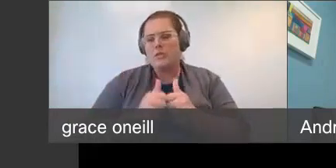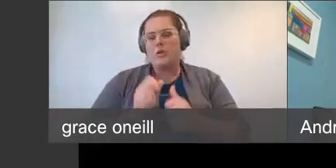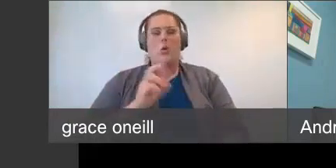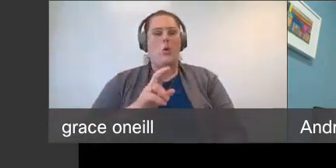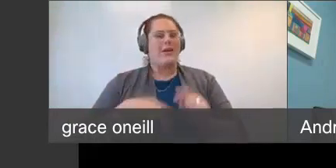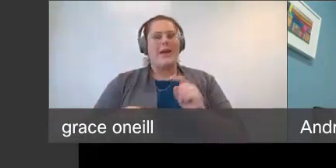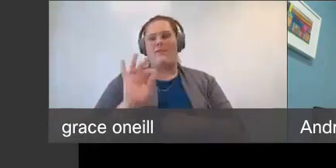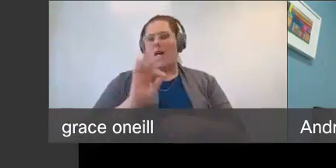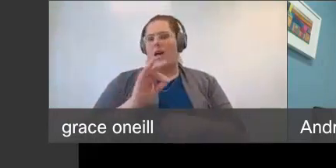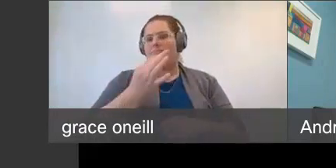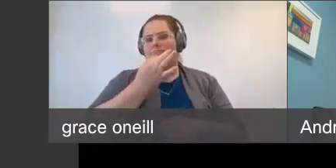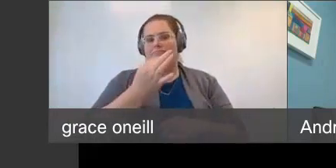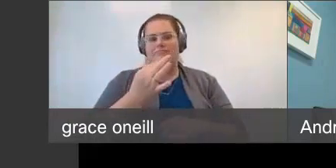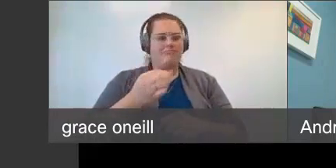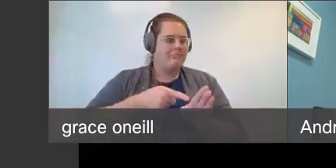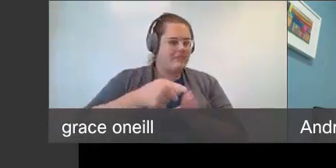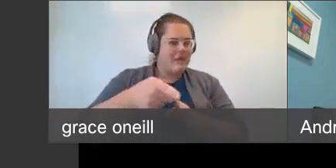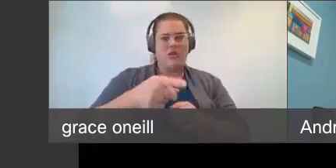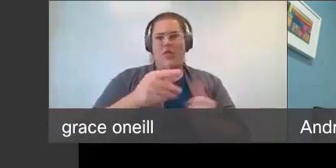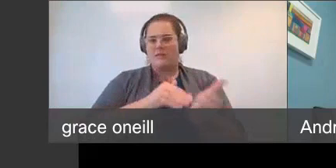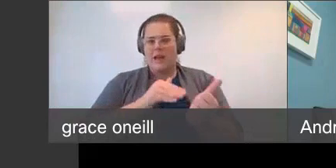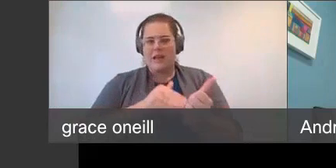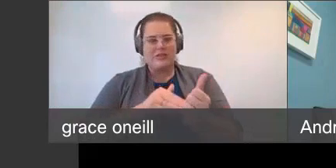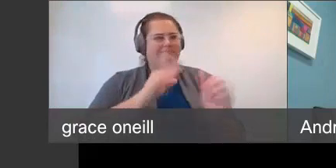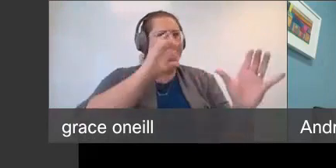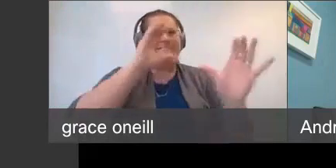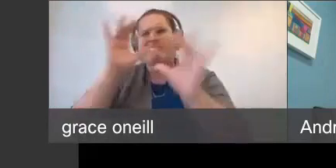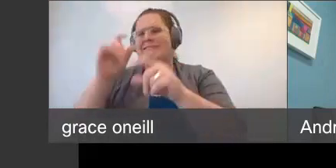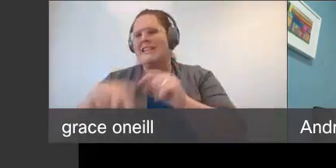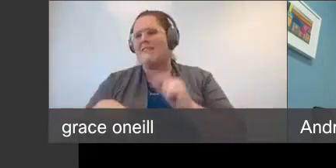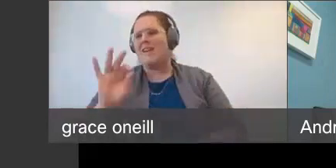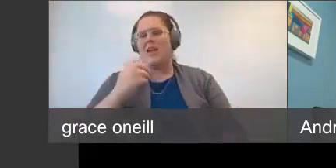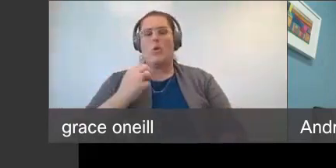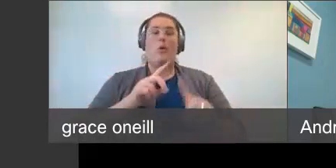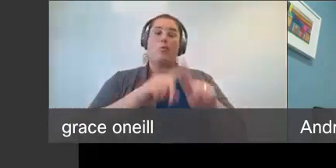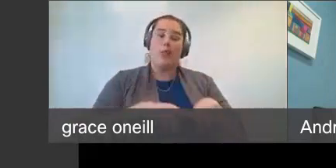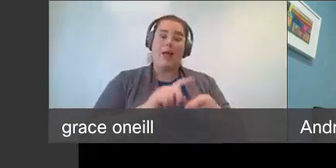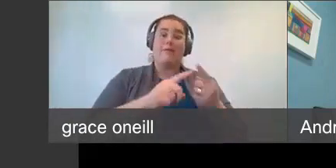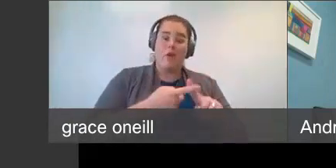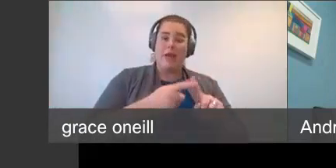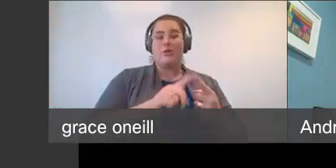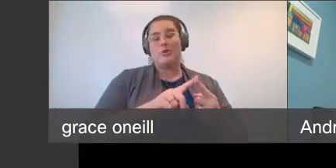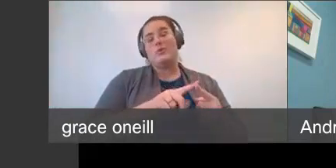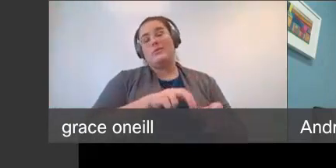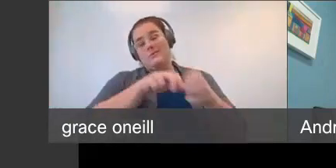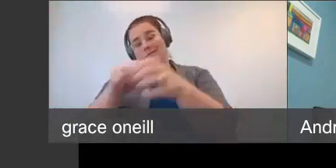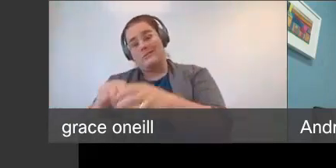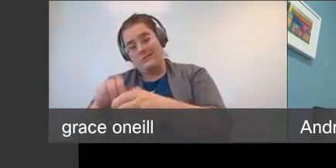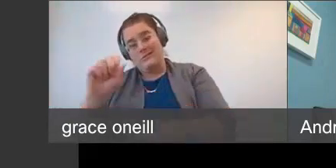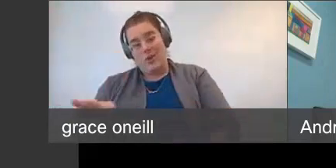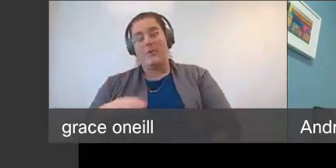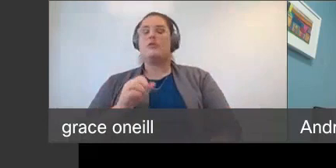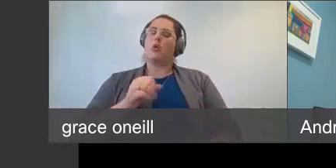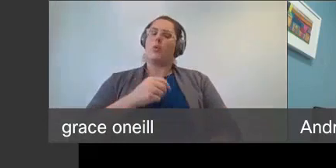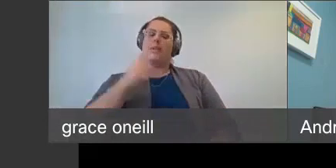someone else to take them. So I do think it is going to be the standard of care. We just like to think that for